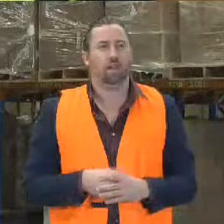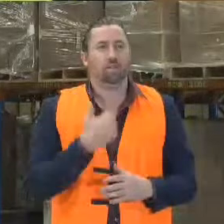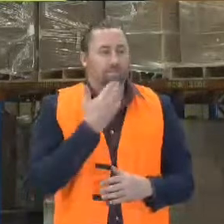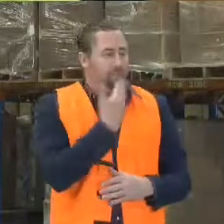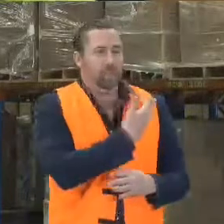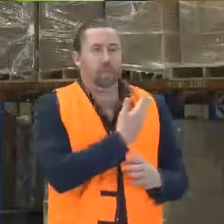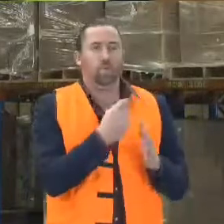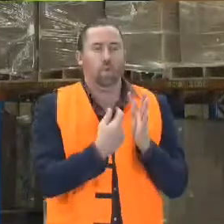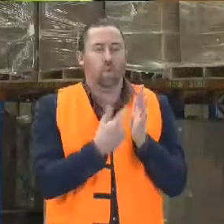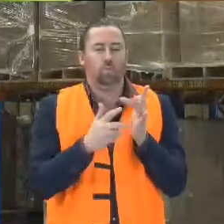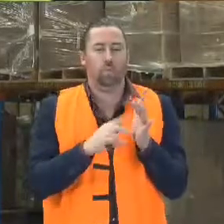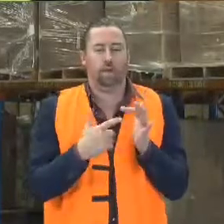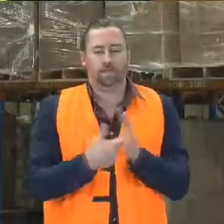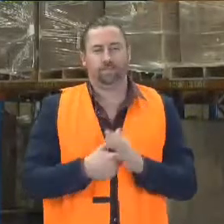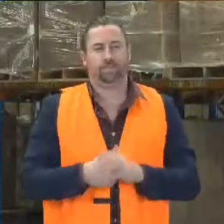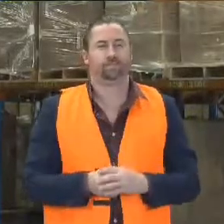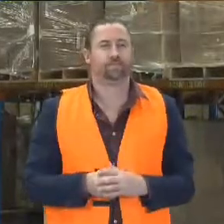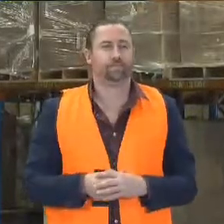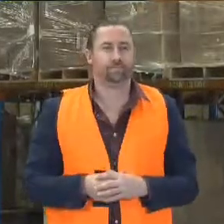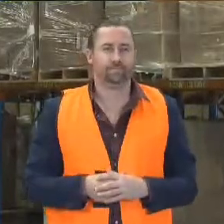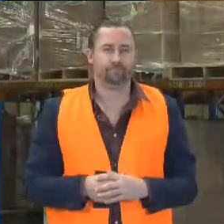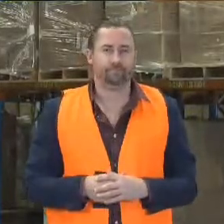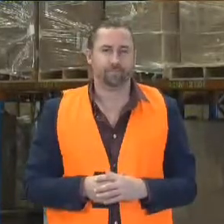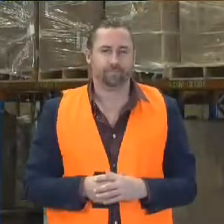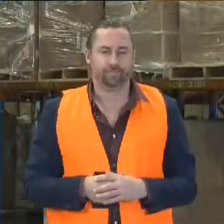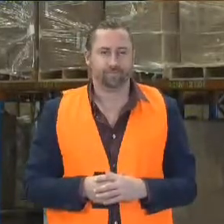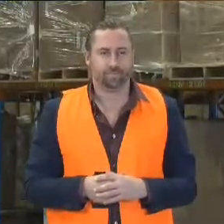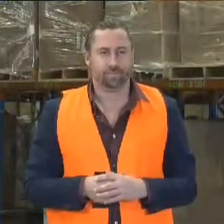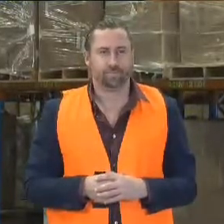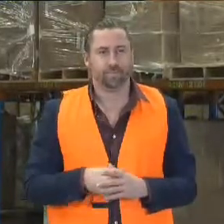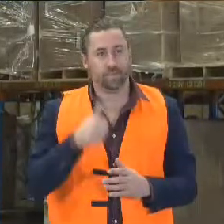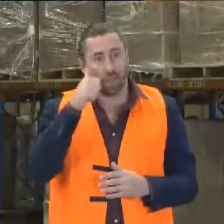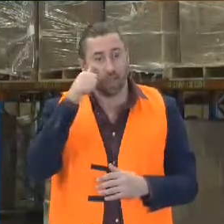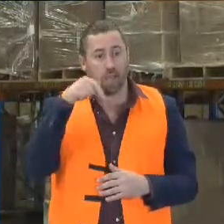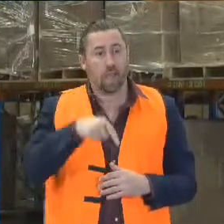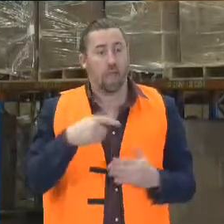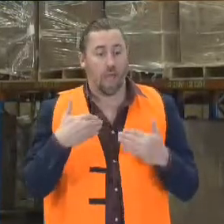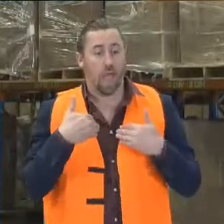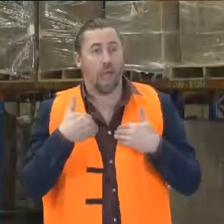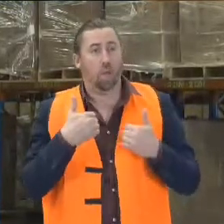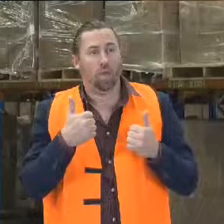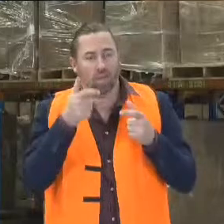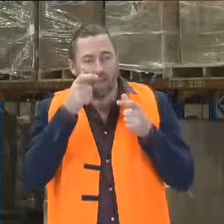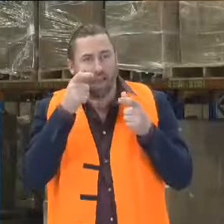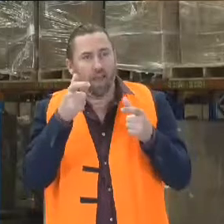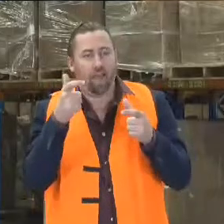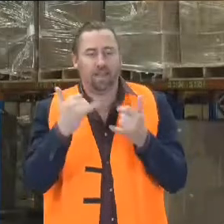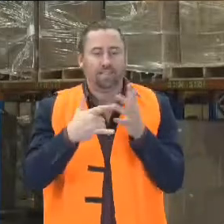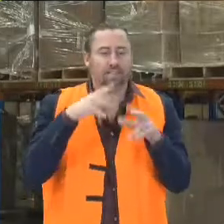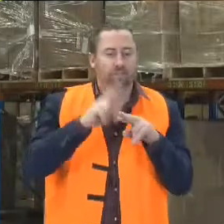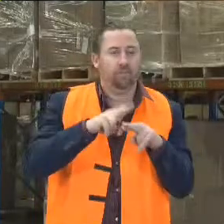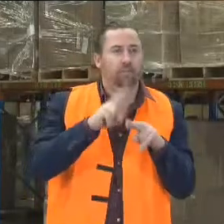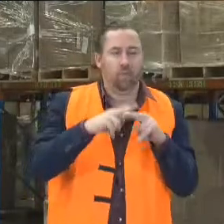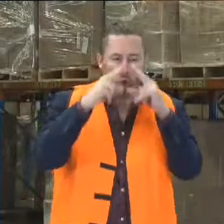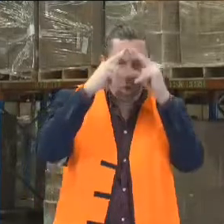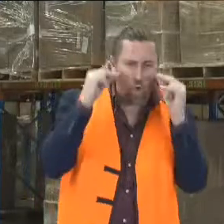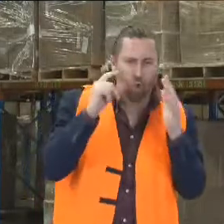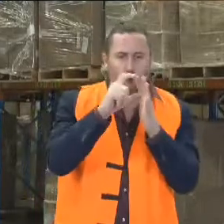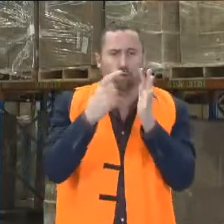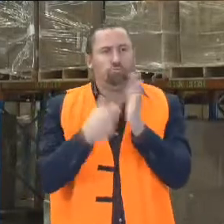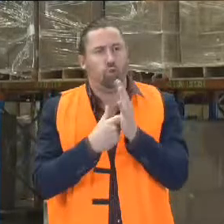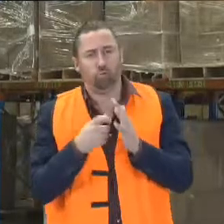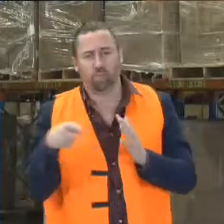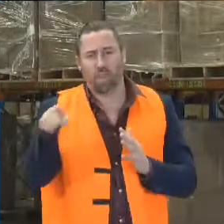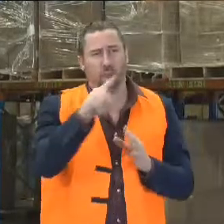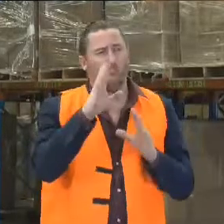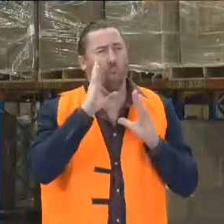Thanks so much, Premier. Throughout 2020, Queensland's healthcare workers have had our backs, and today is